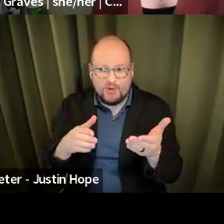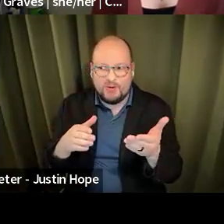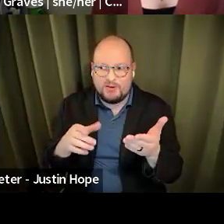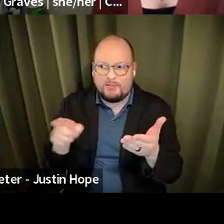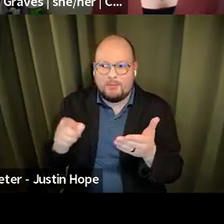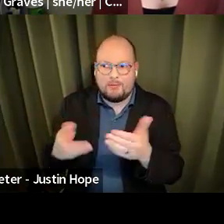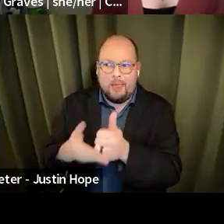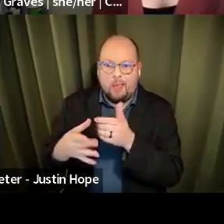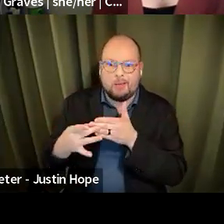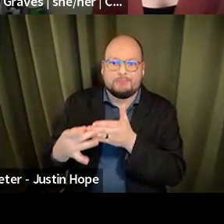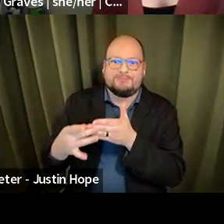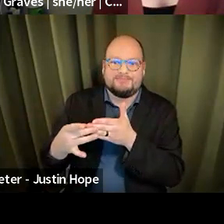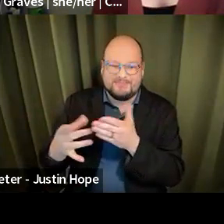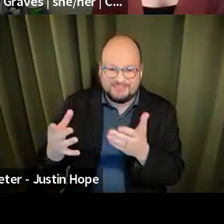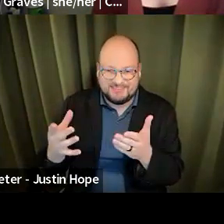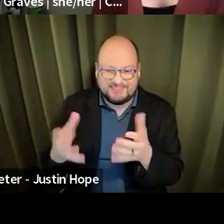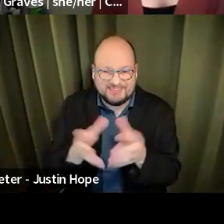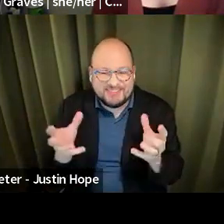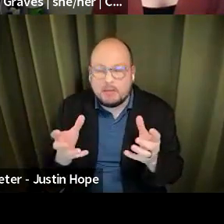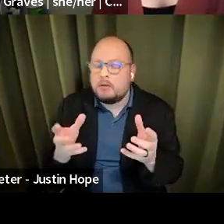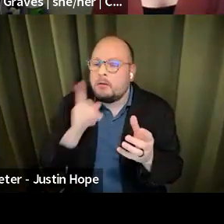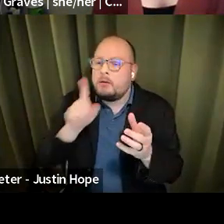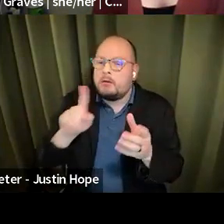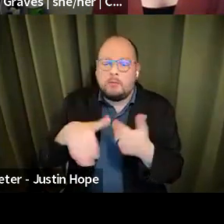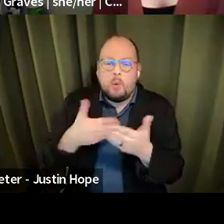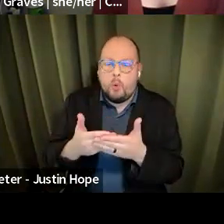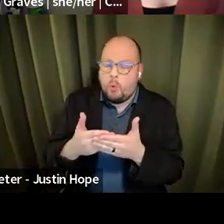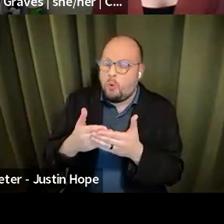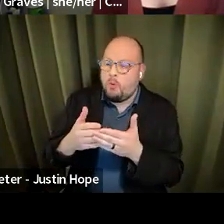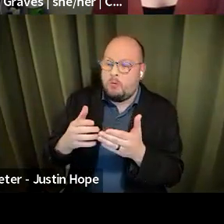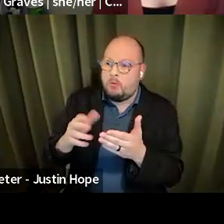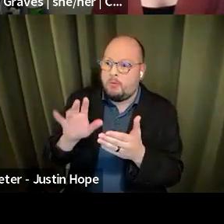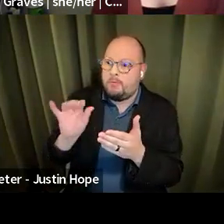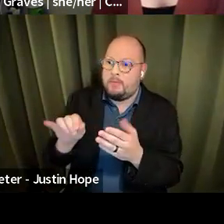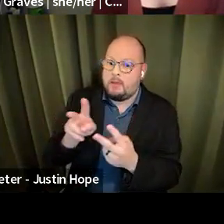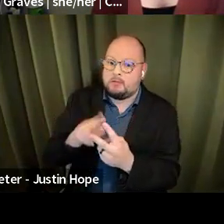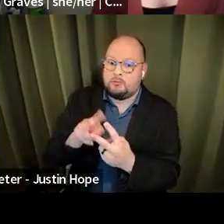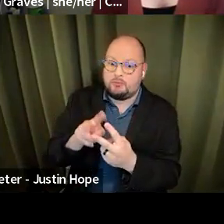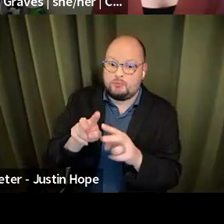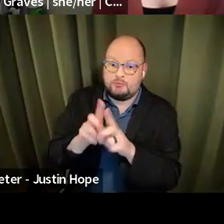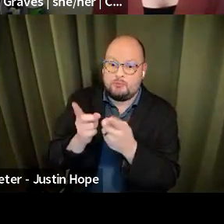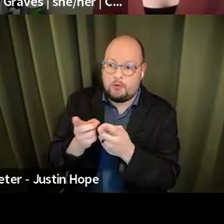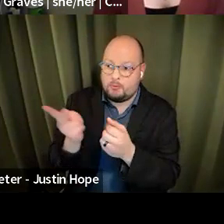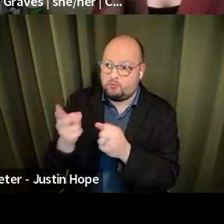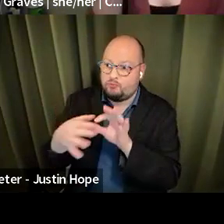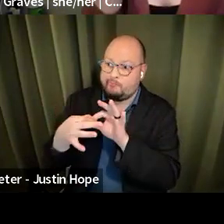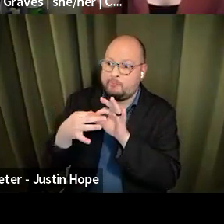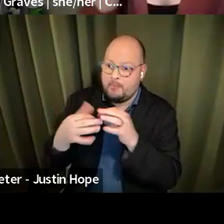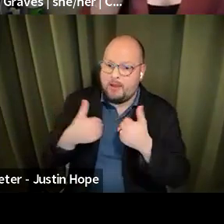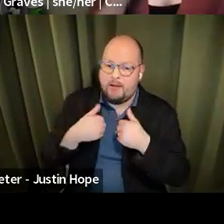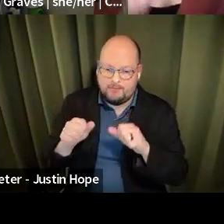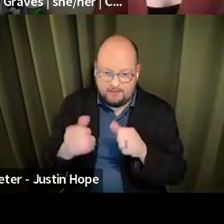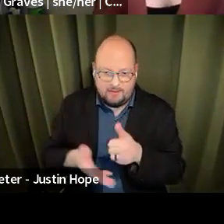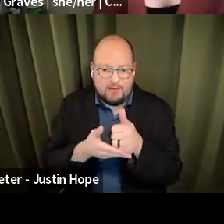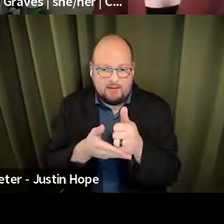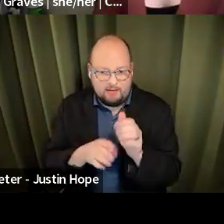really having great partnership with those departments really can help advance the work. Thank you, Monica. That's actually the